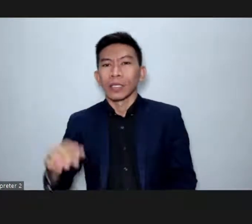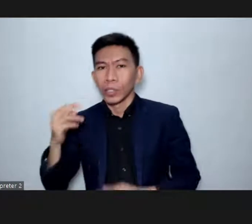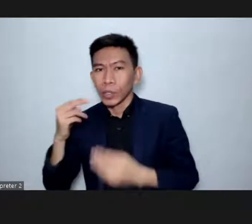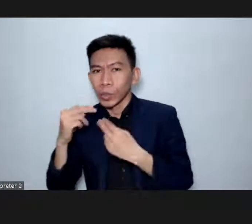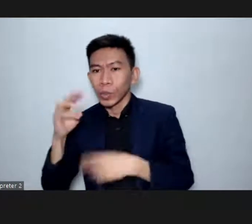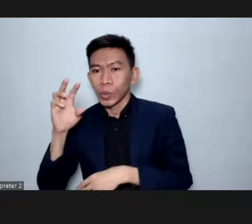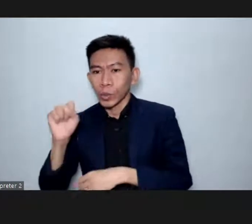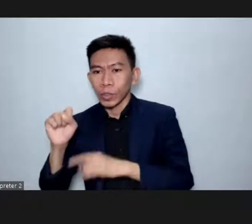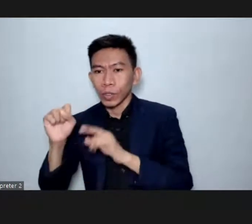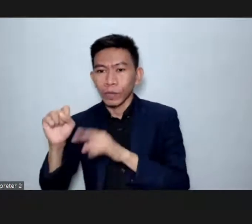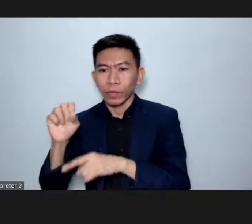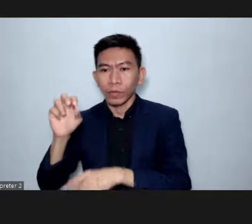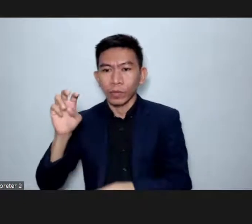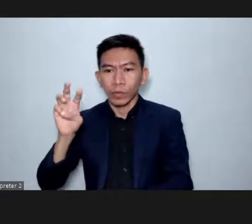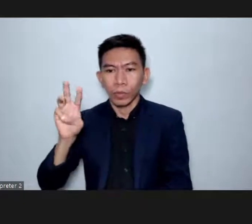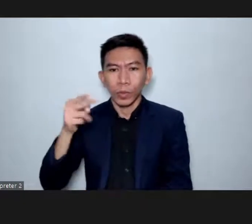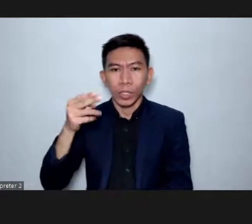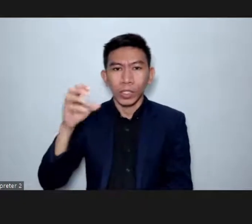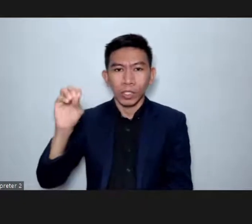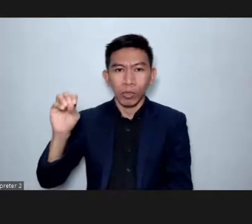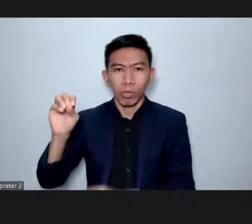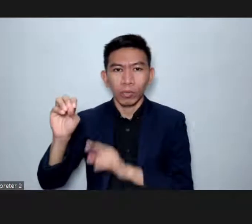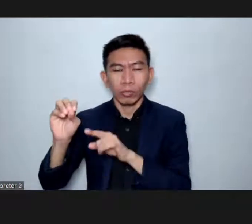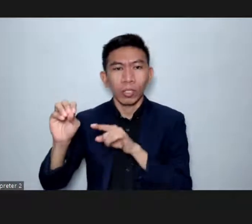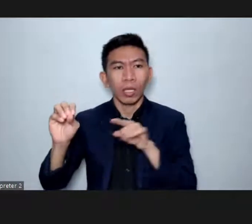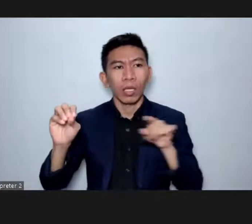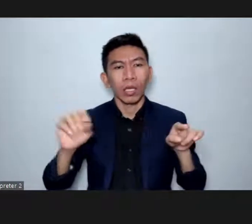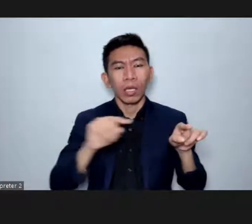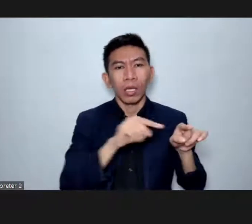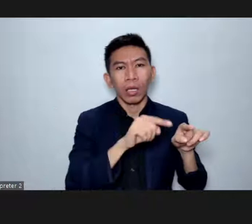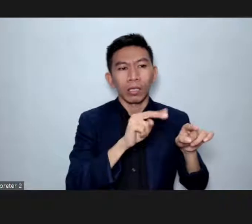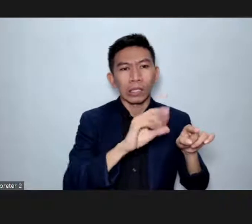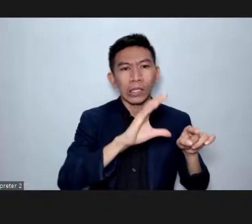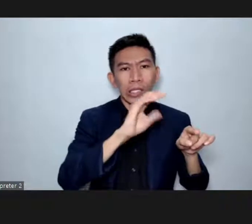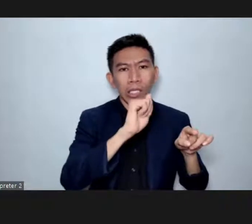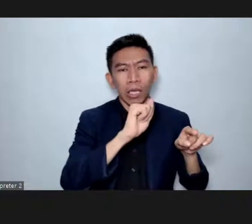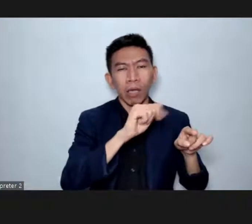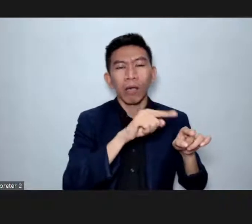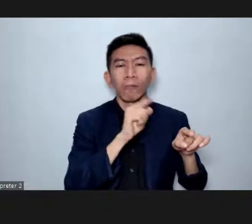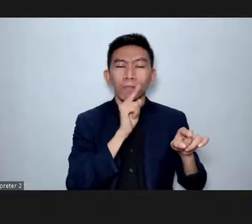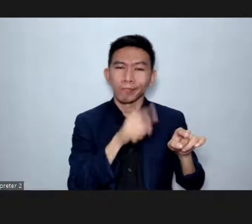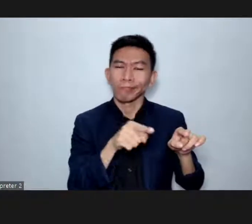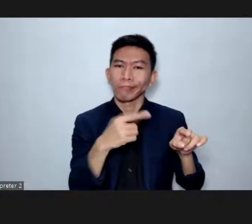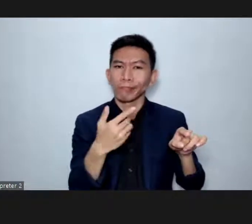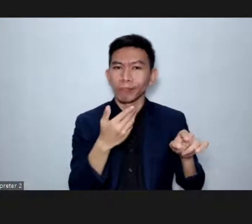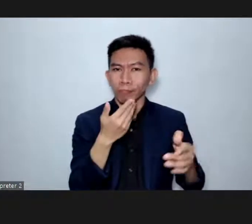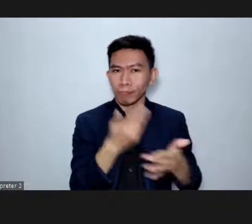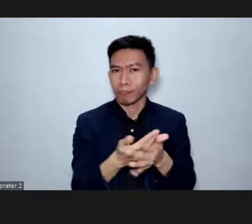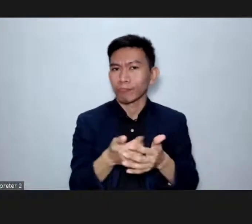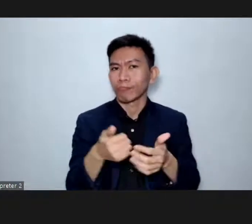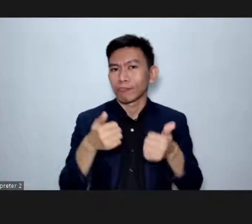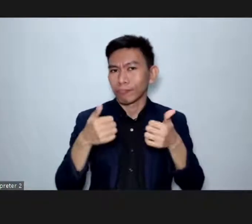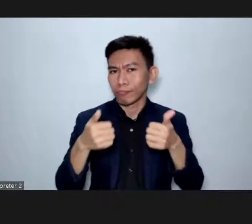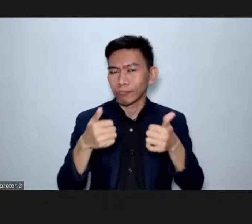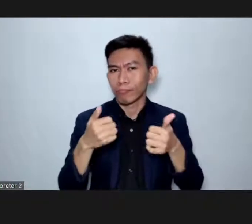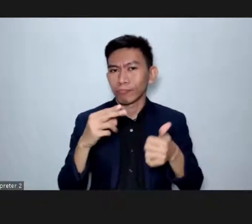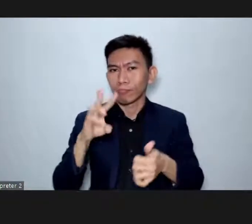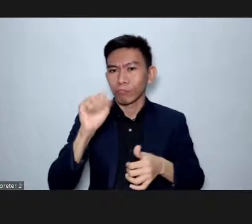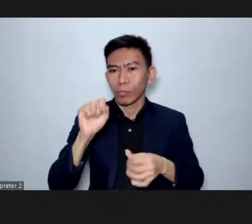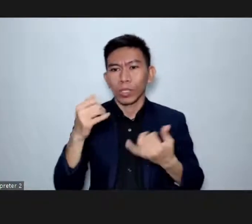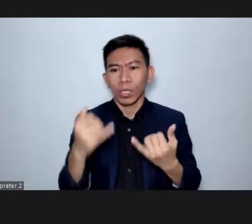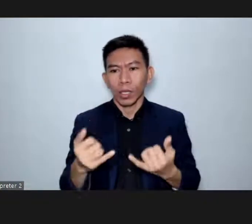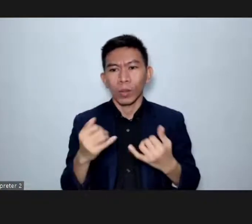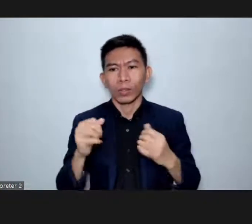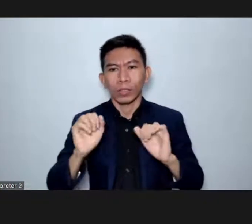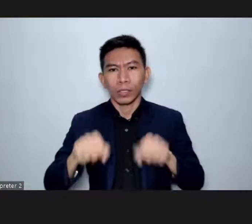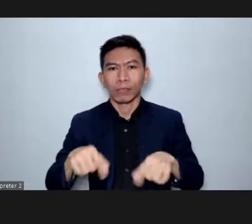as NICA are two big news, two big push for us. It's like saying we now have what it takes to win this fight and no